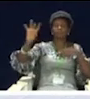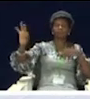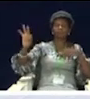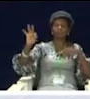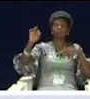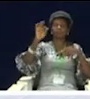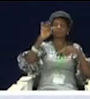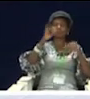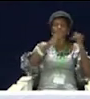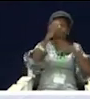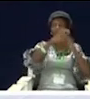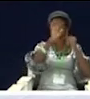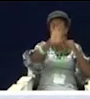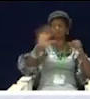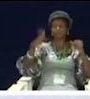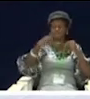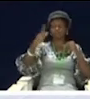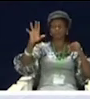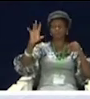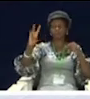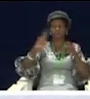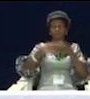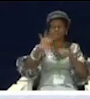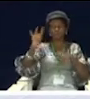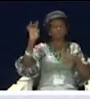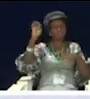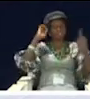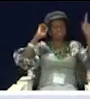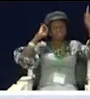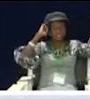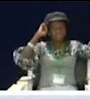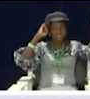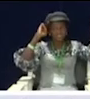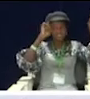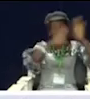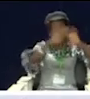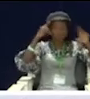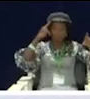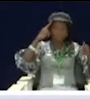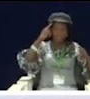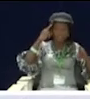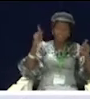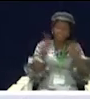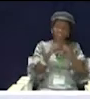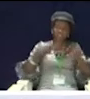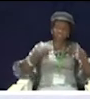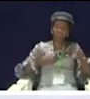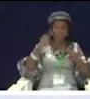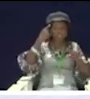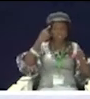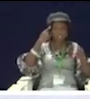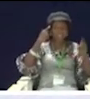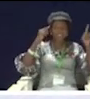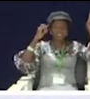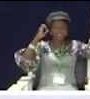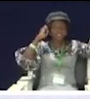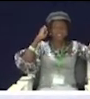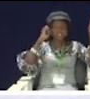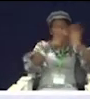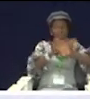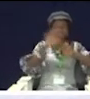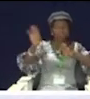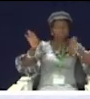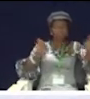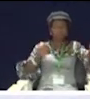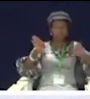to 9. He does not think like we think. He does not behave the way you think He